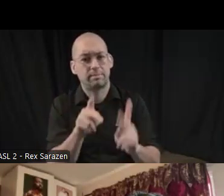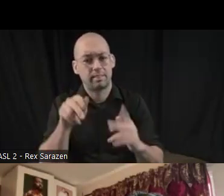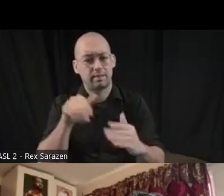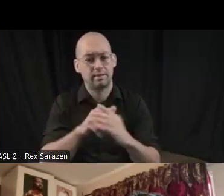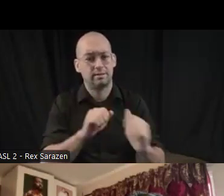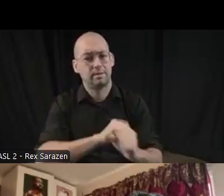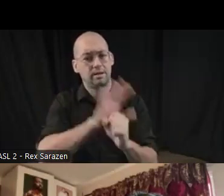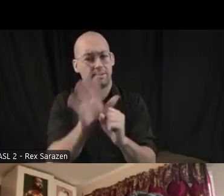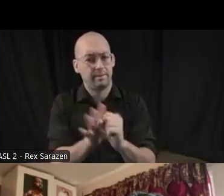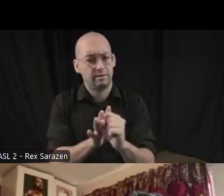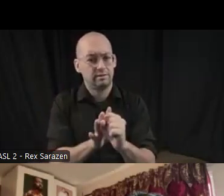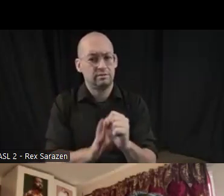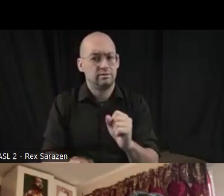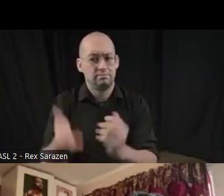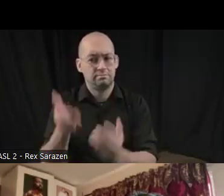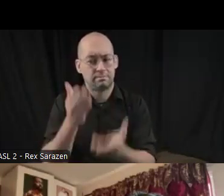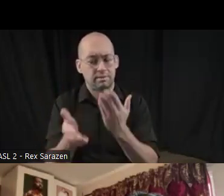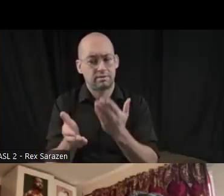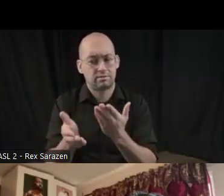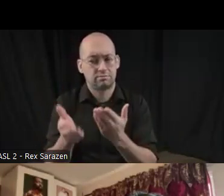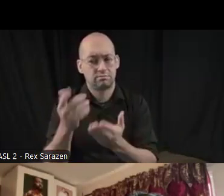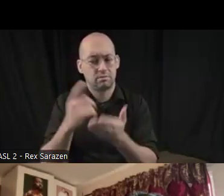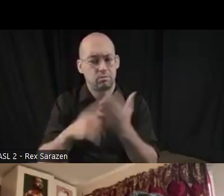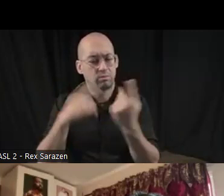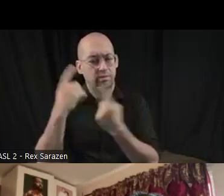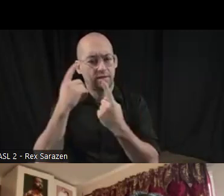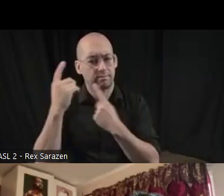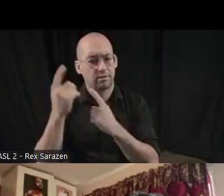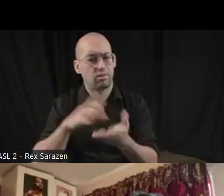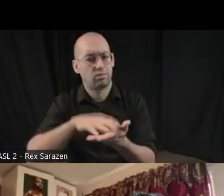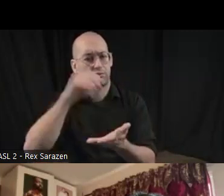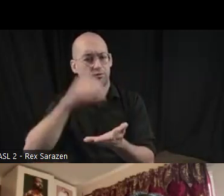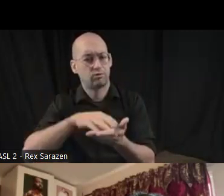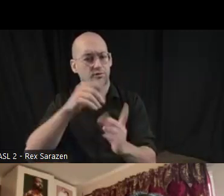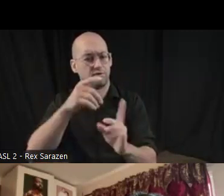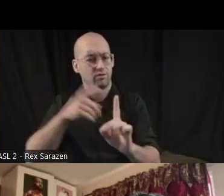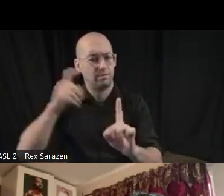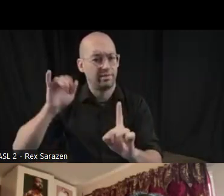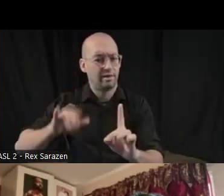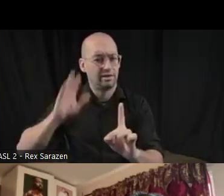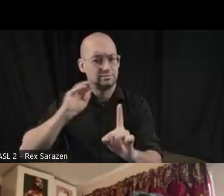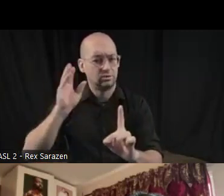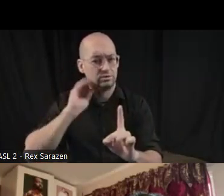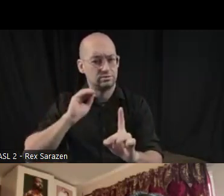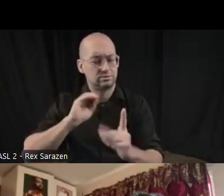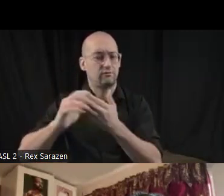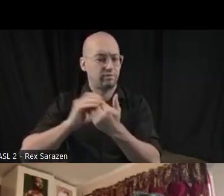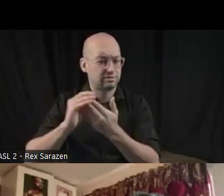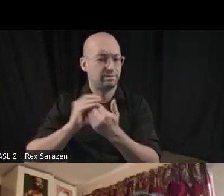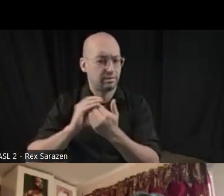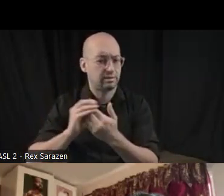that we could think through, like what could we take that we learned from that experience here. where there's flexibility.